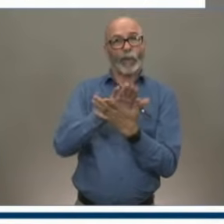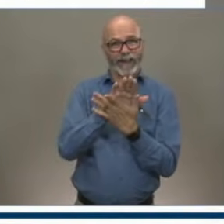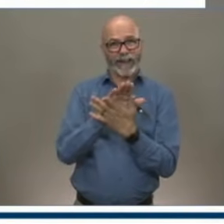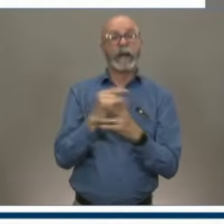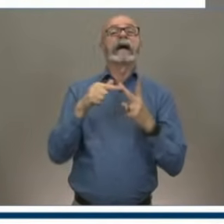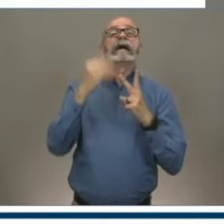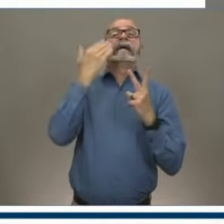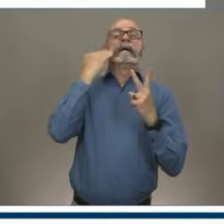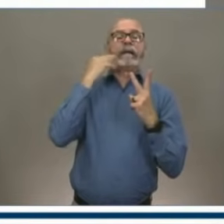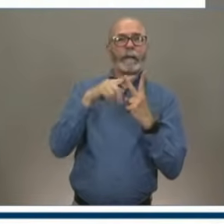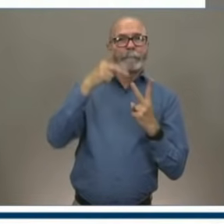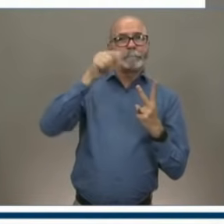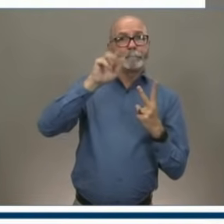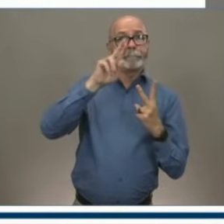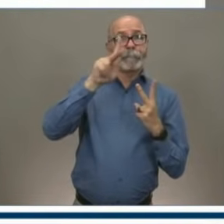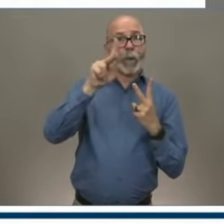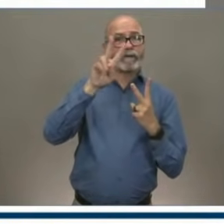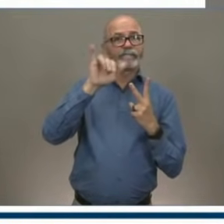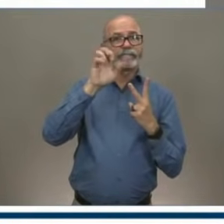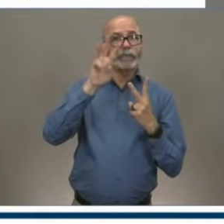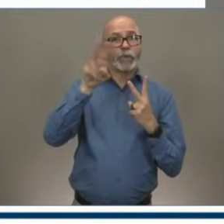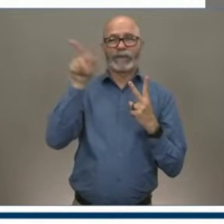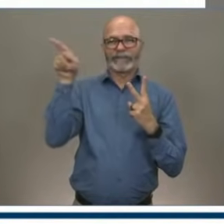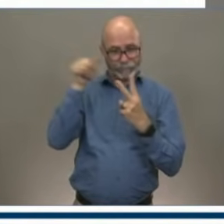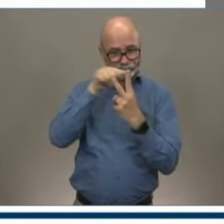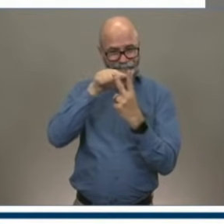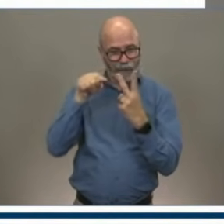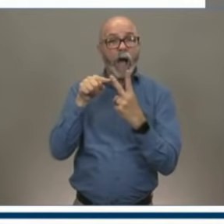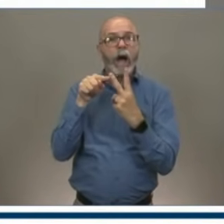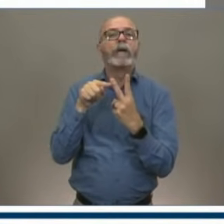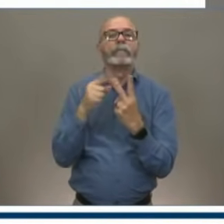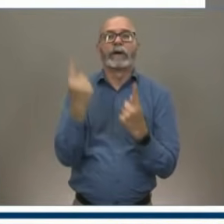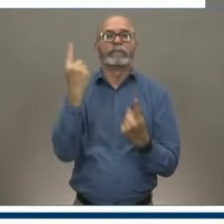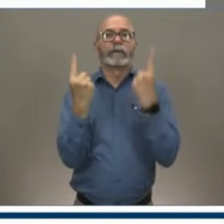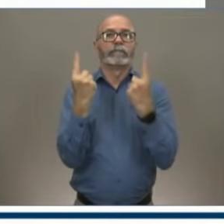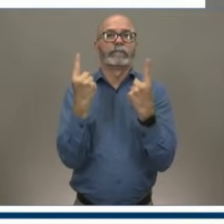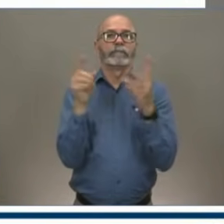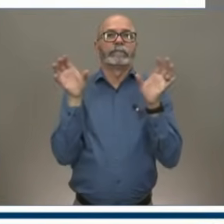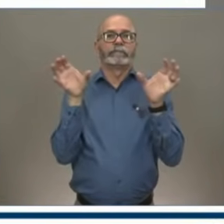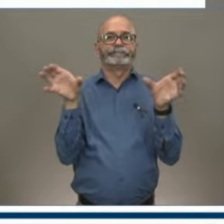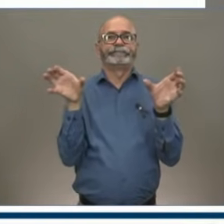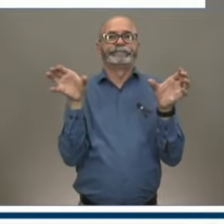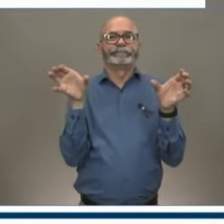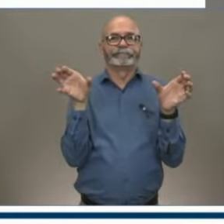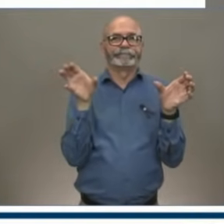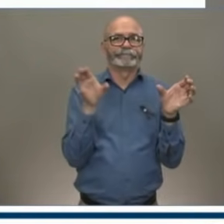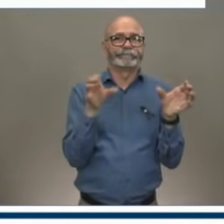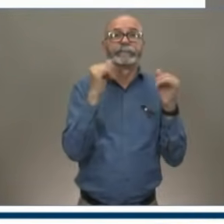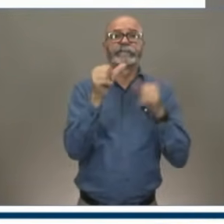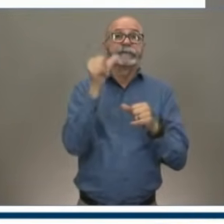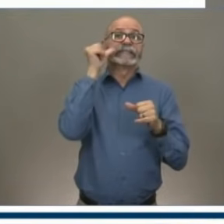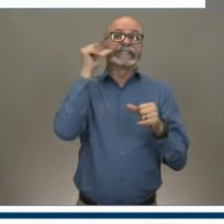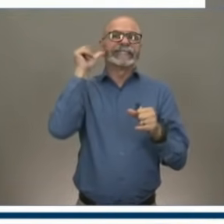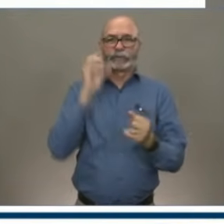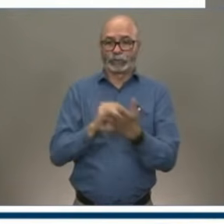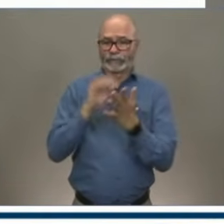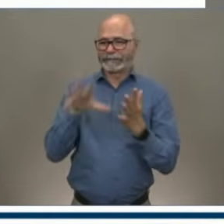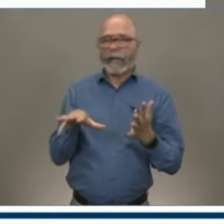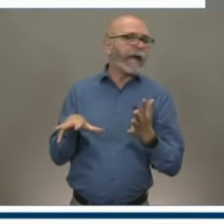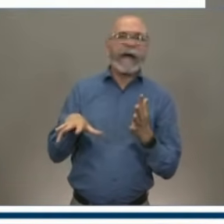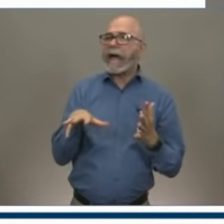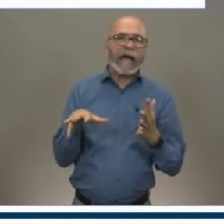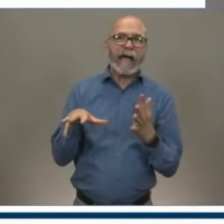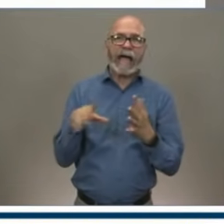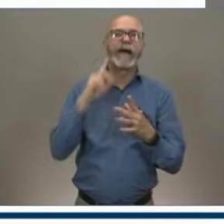couple of comments on the Citadel High School. There were no students in school yesterday because it was a PD day. The school